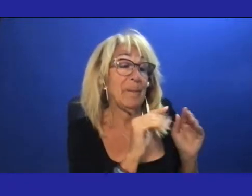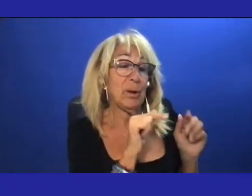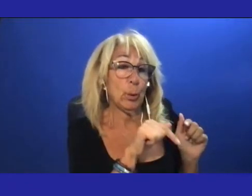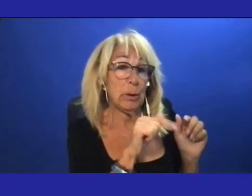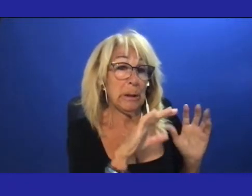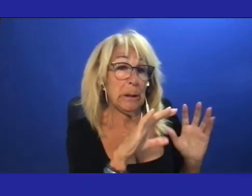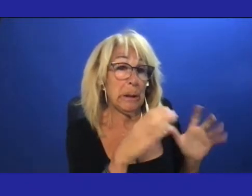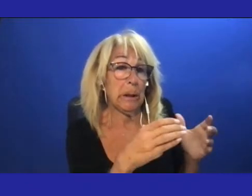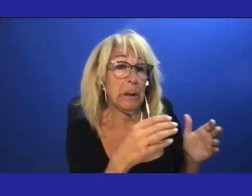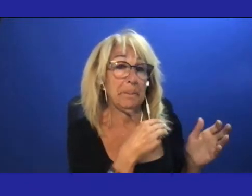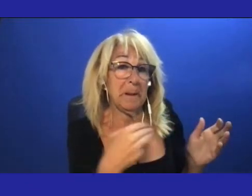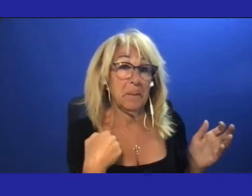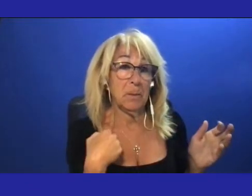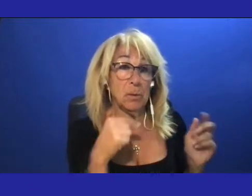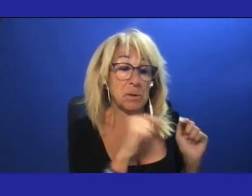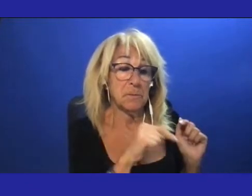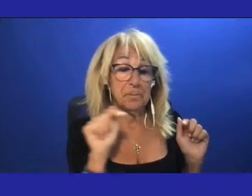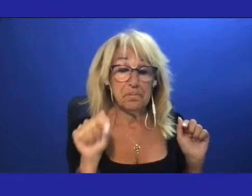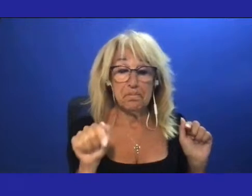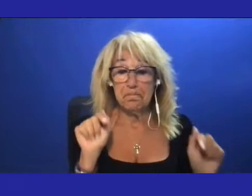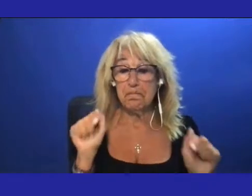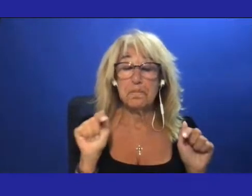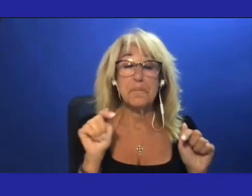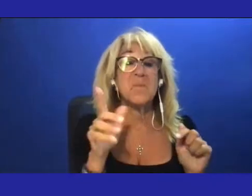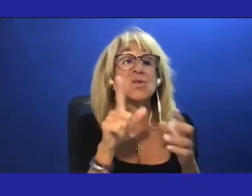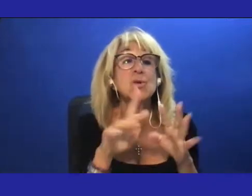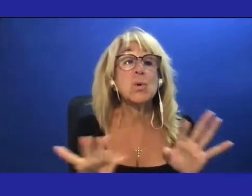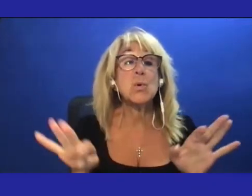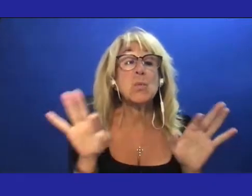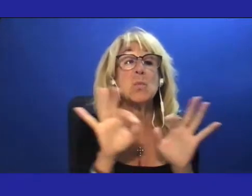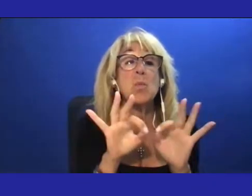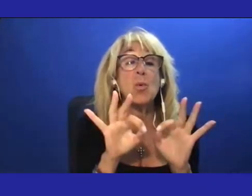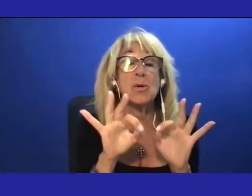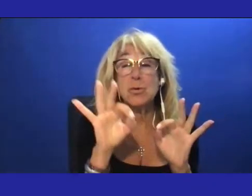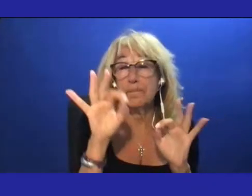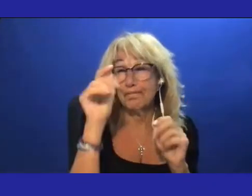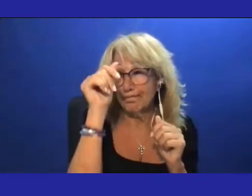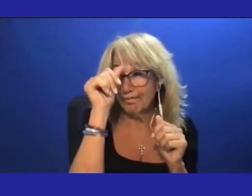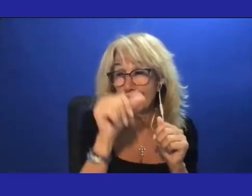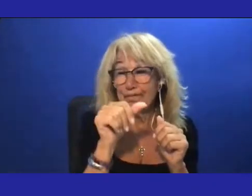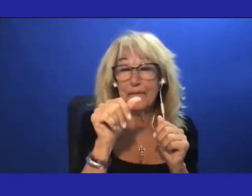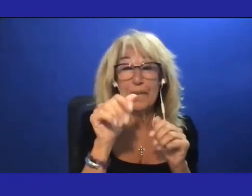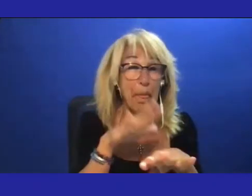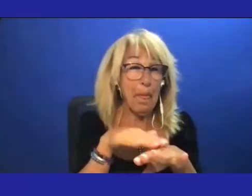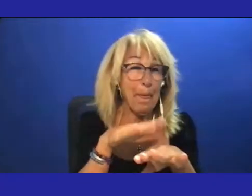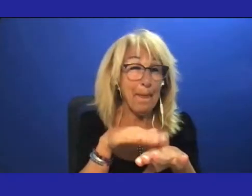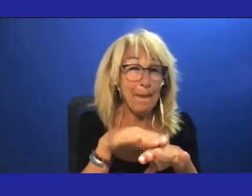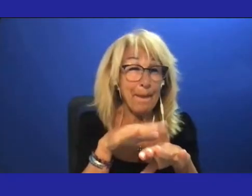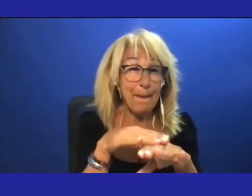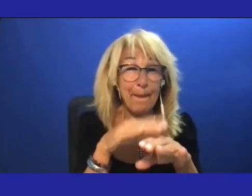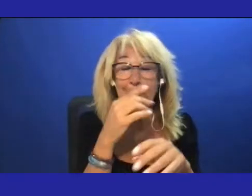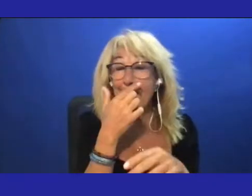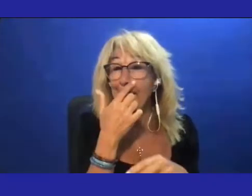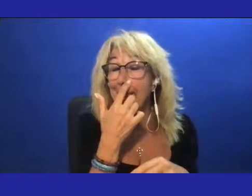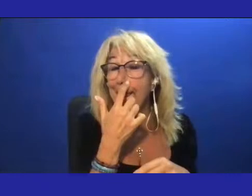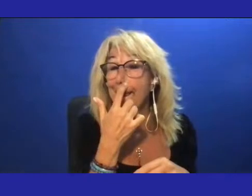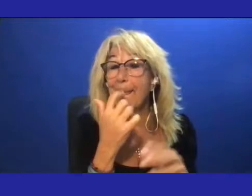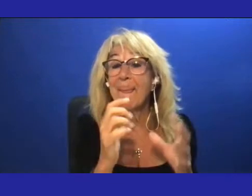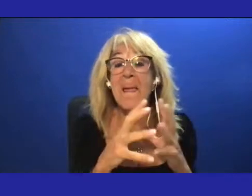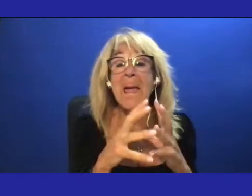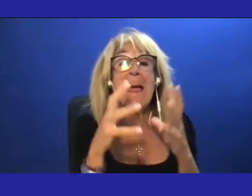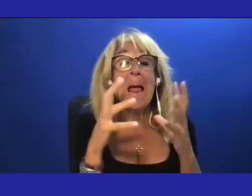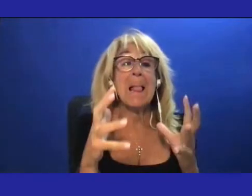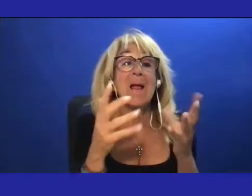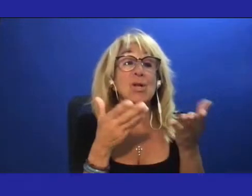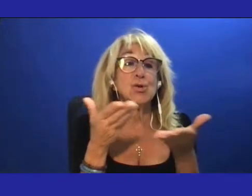So with that in mind, it's important to just flag for everyone that a lot of these services are